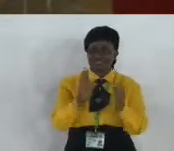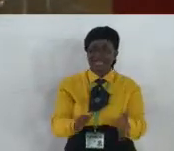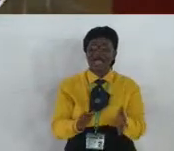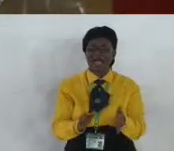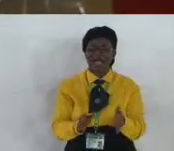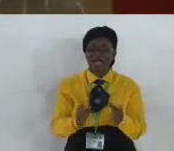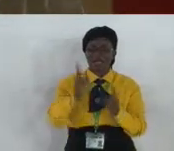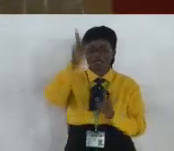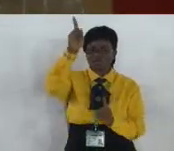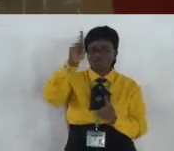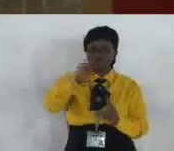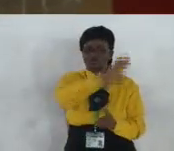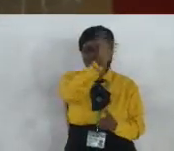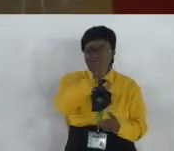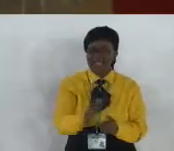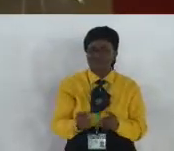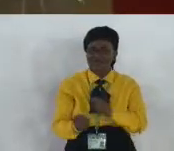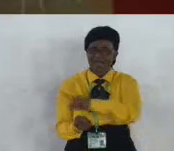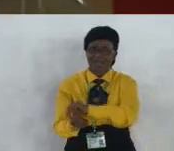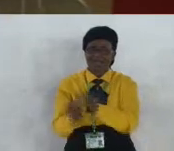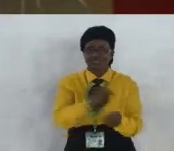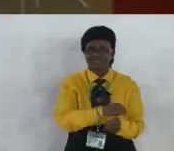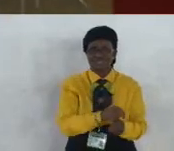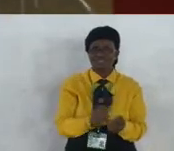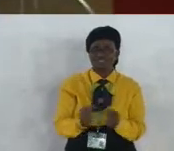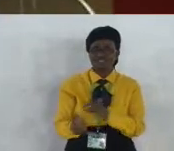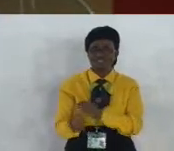You never change,